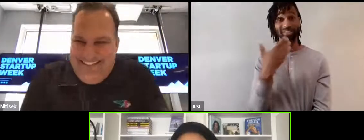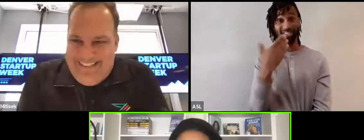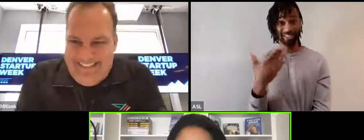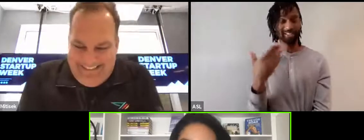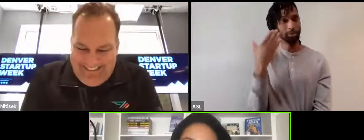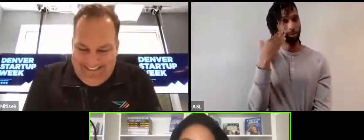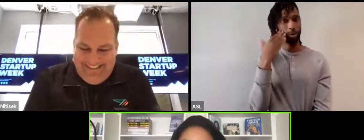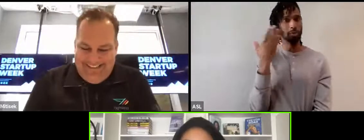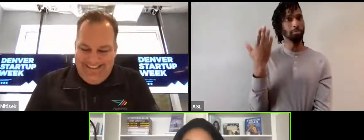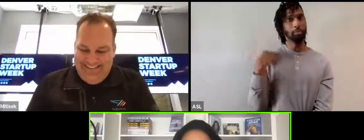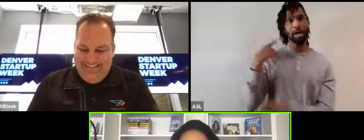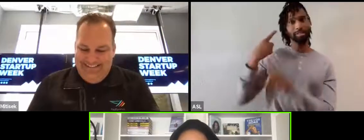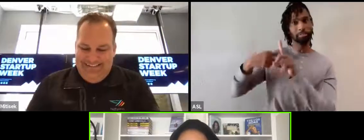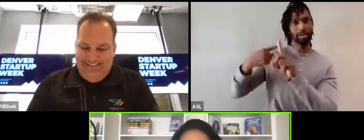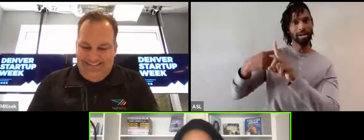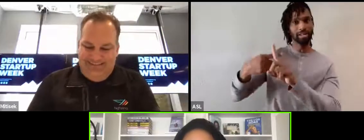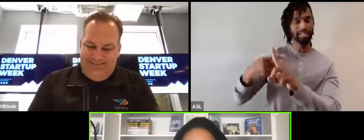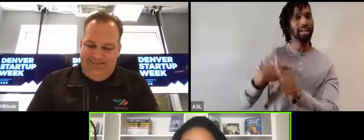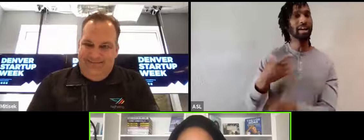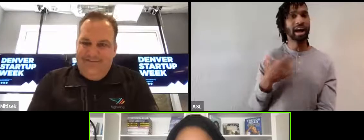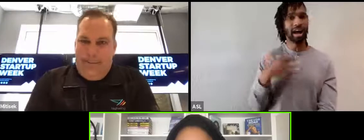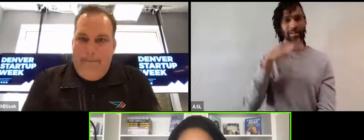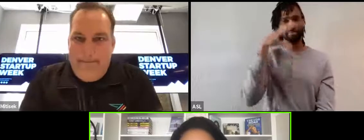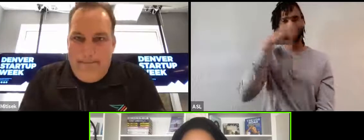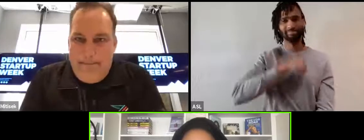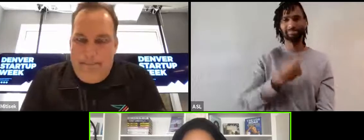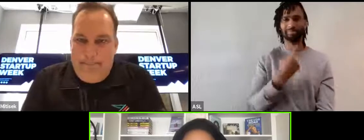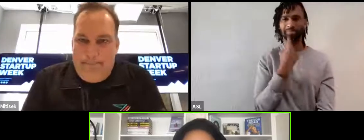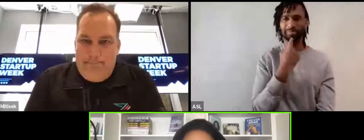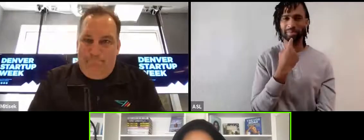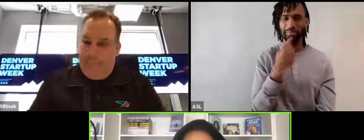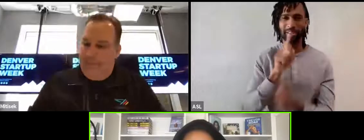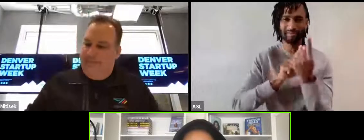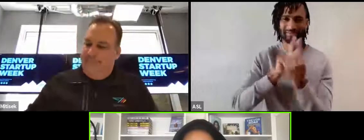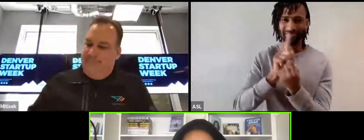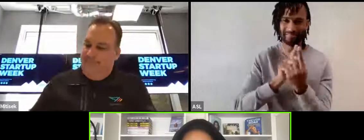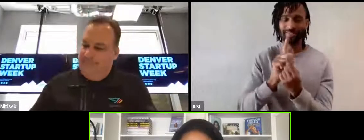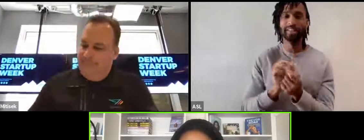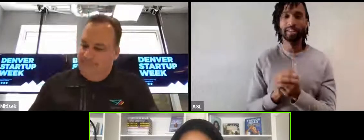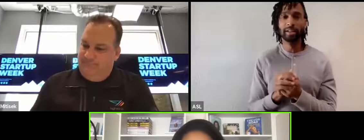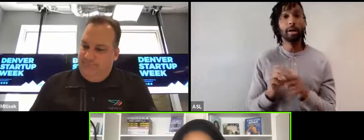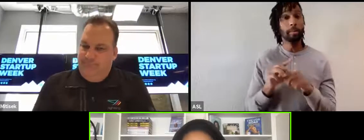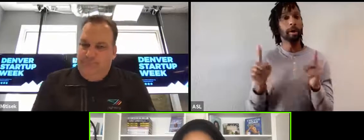and I miss it. So it almost feels like that with this setup. So appreciate it.